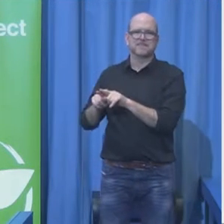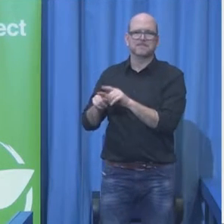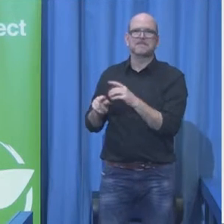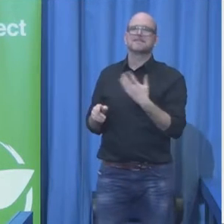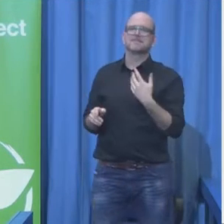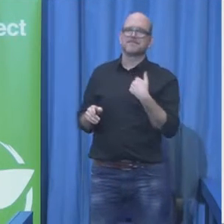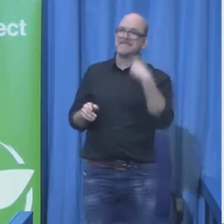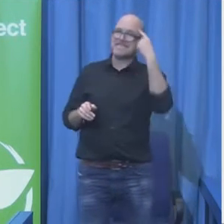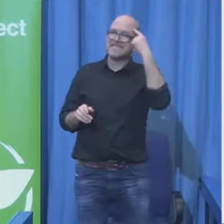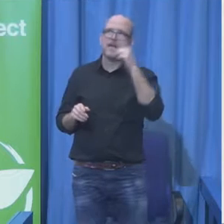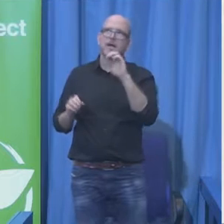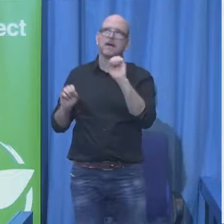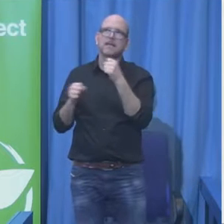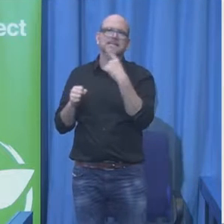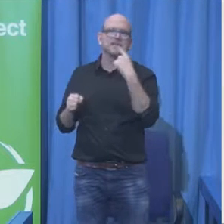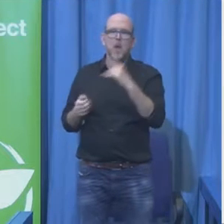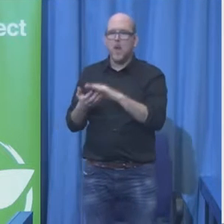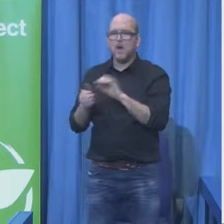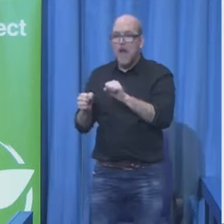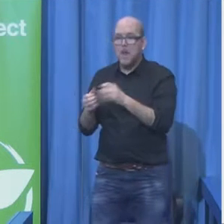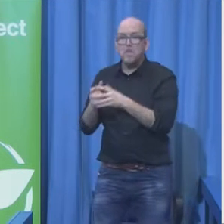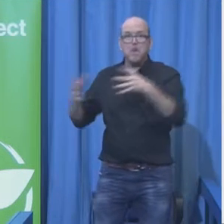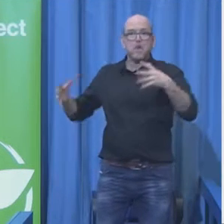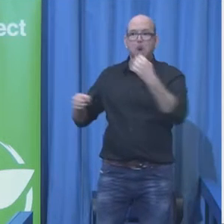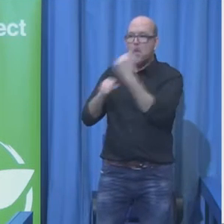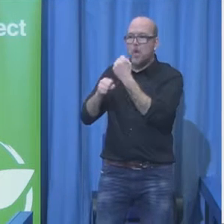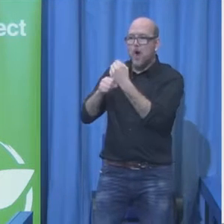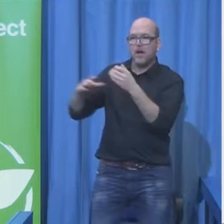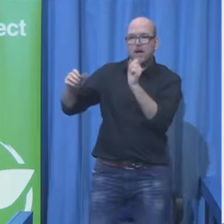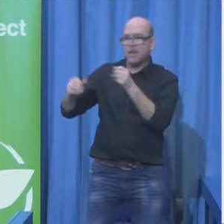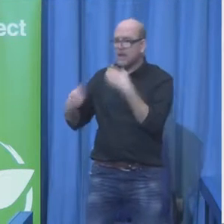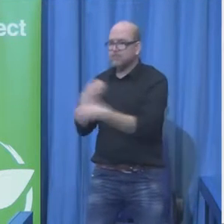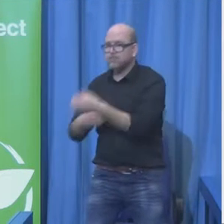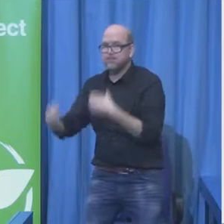for the next foreseeable future, a challenge with creating jobs.